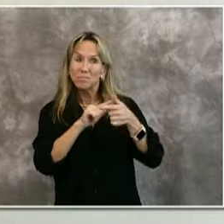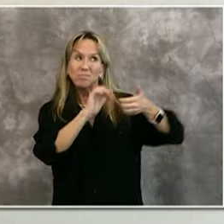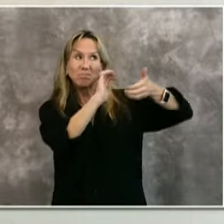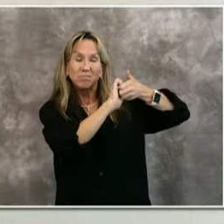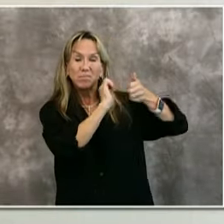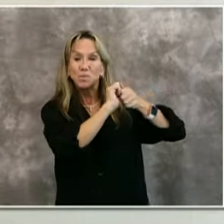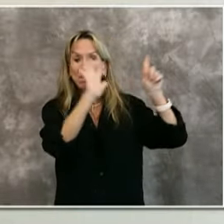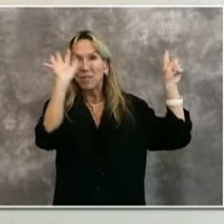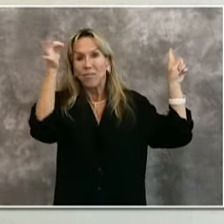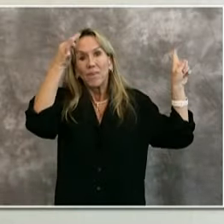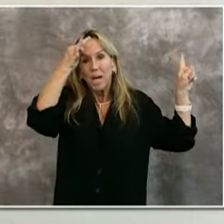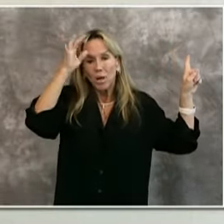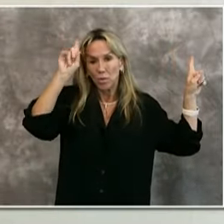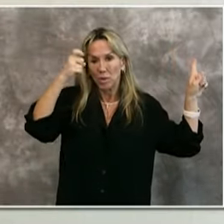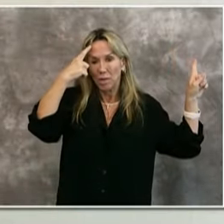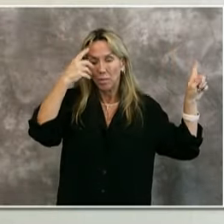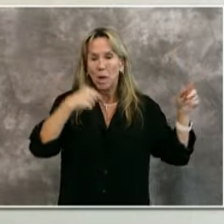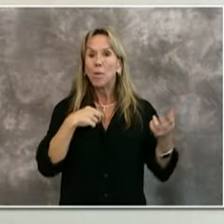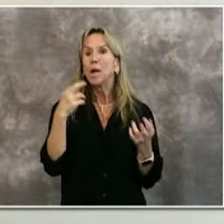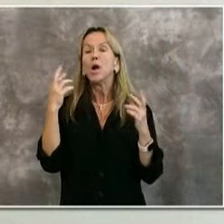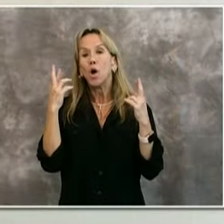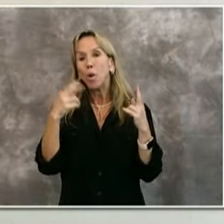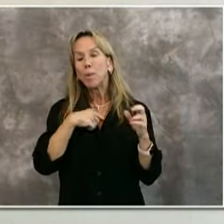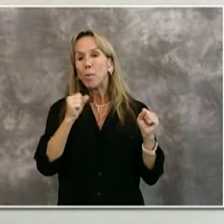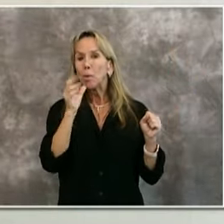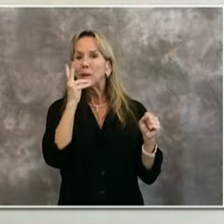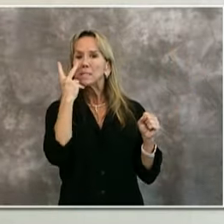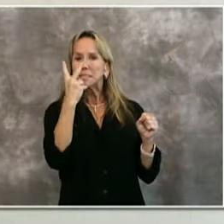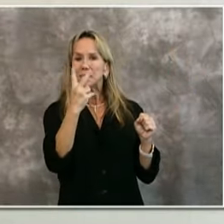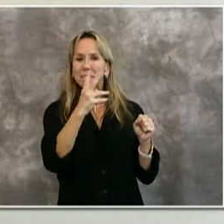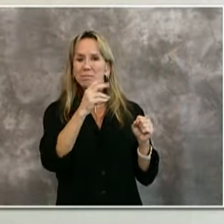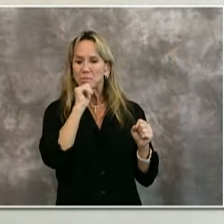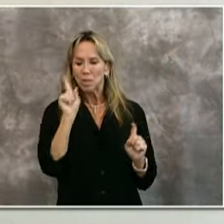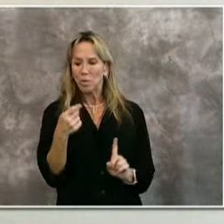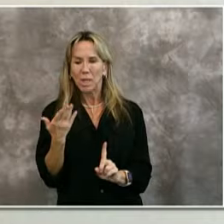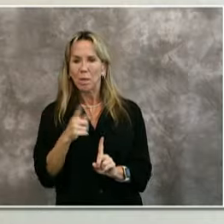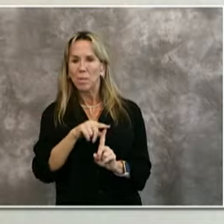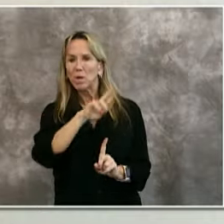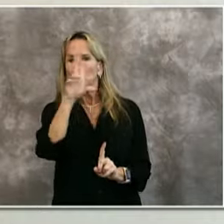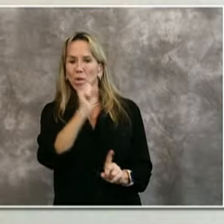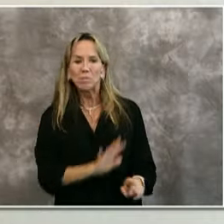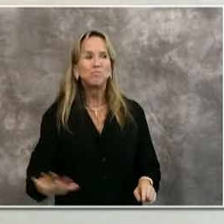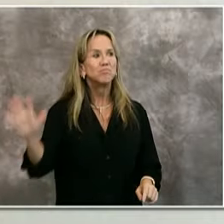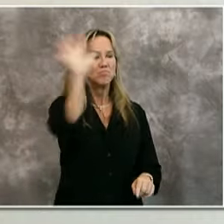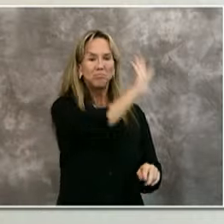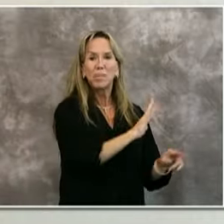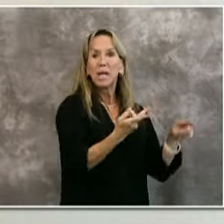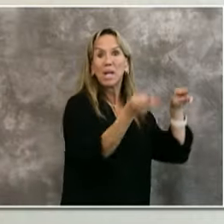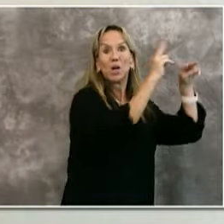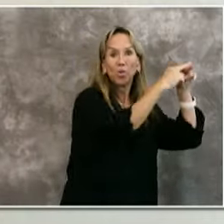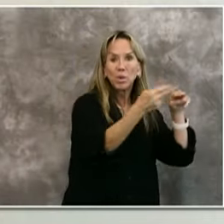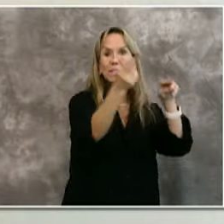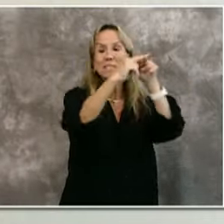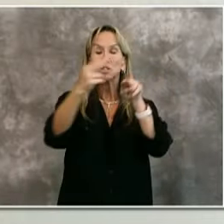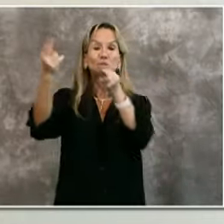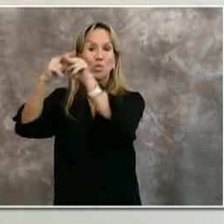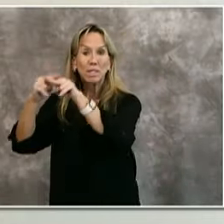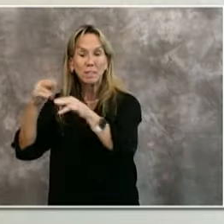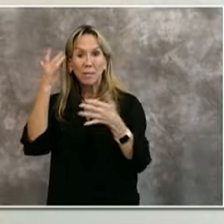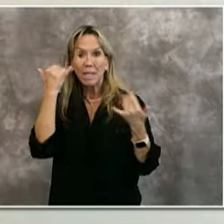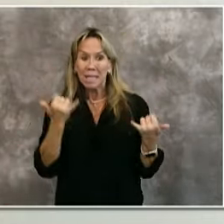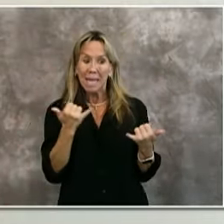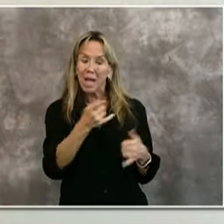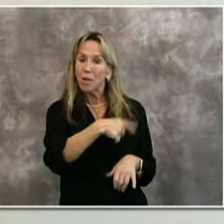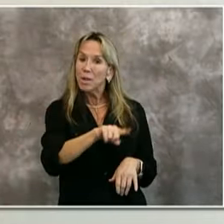would be, in light of significant increases across the country and many states that are forcing closures